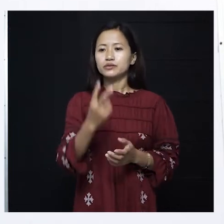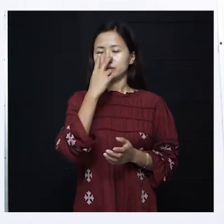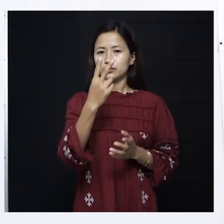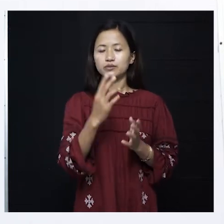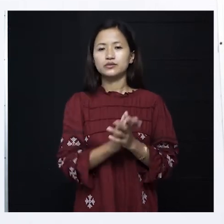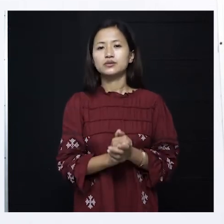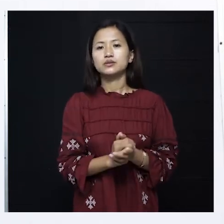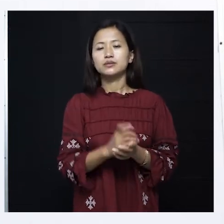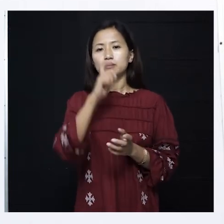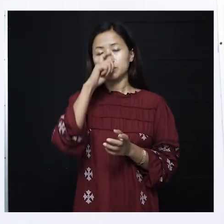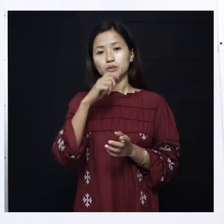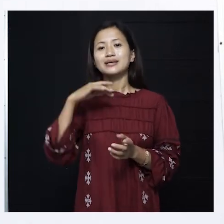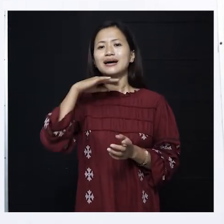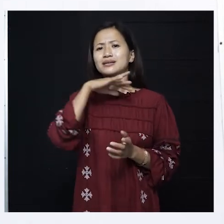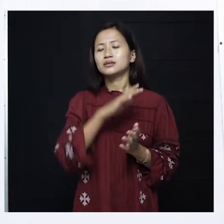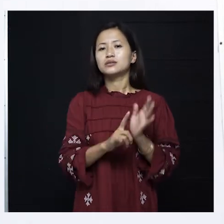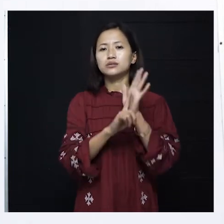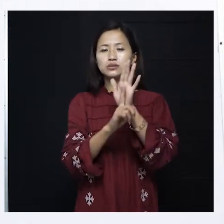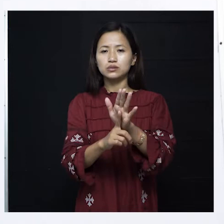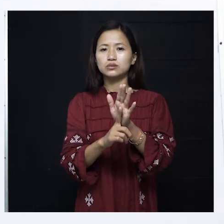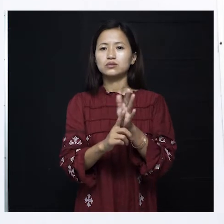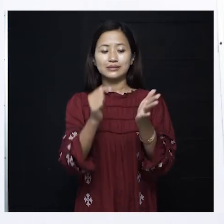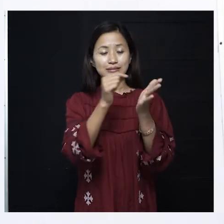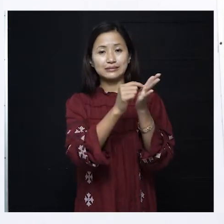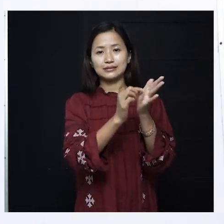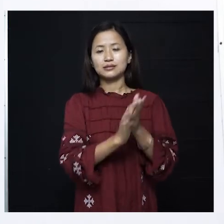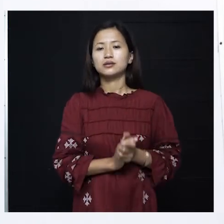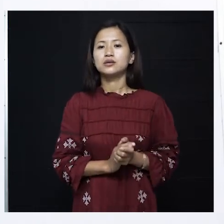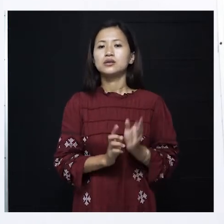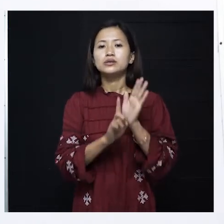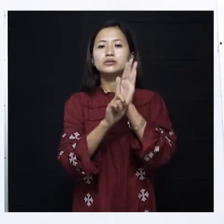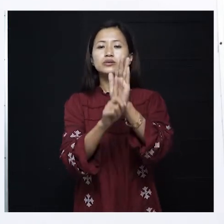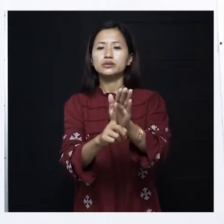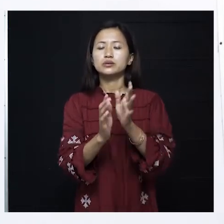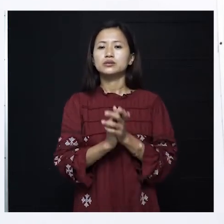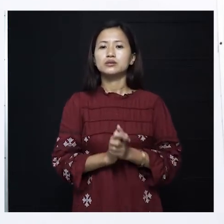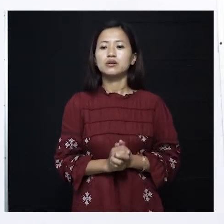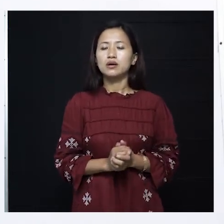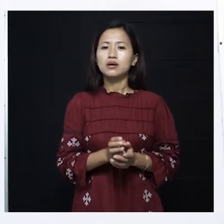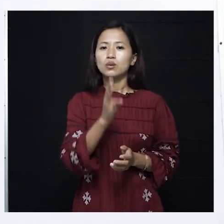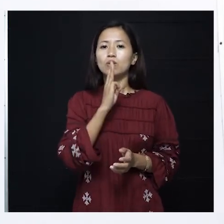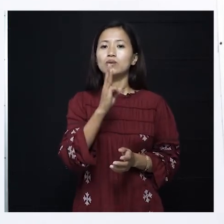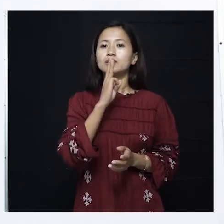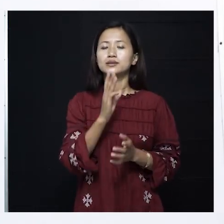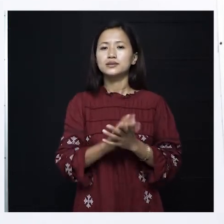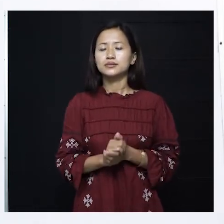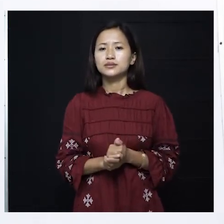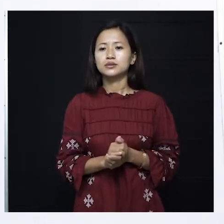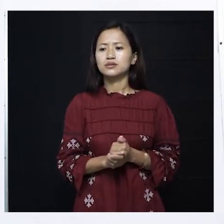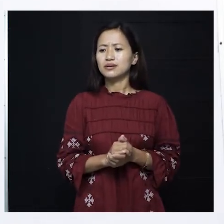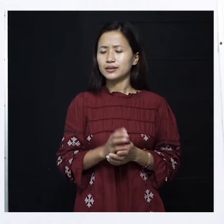see the blue color, that shows, or that indicates that they are showing us the water bodies. So water bodies, it can